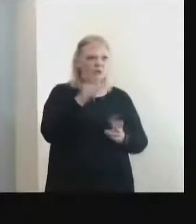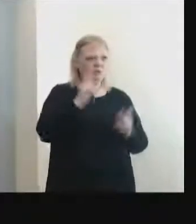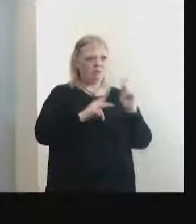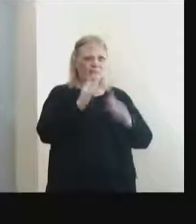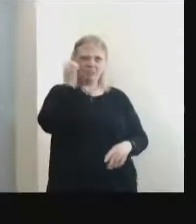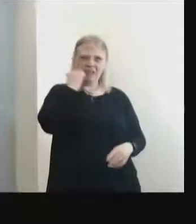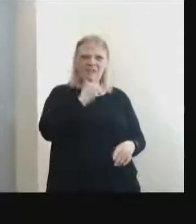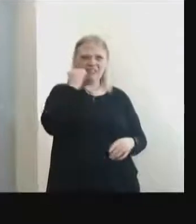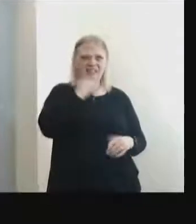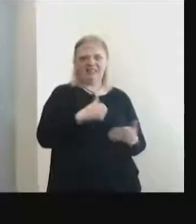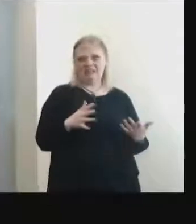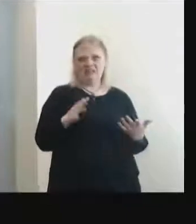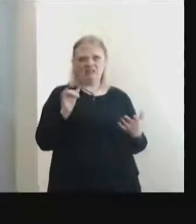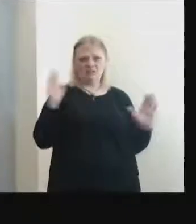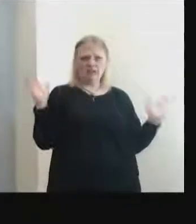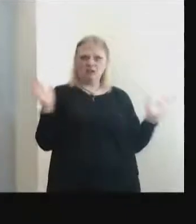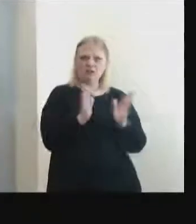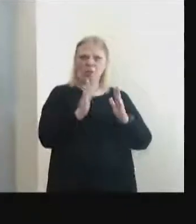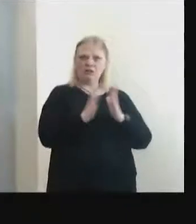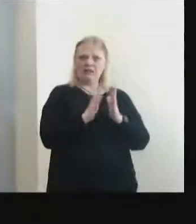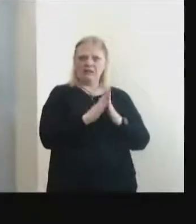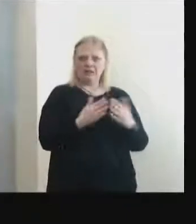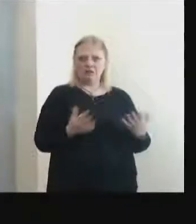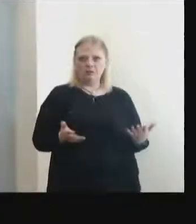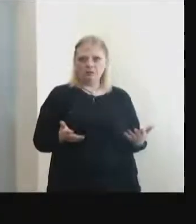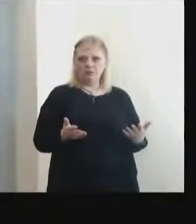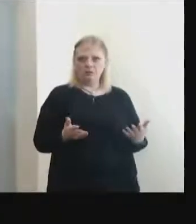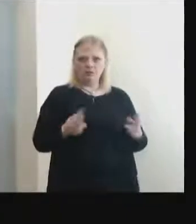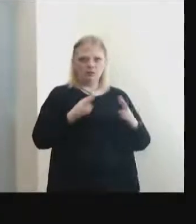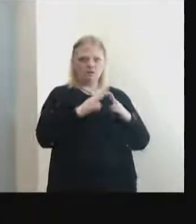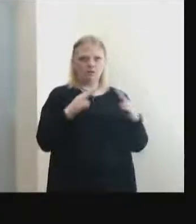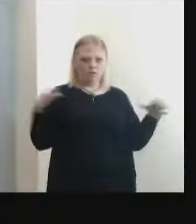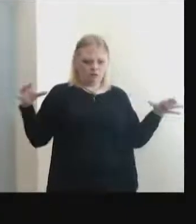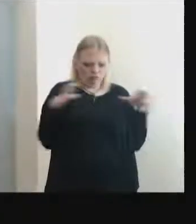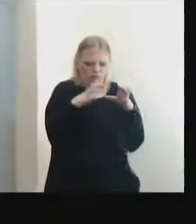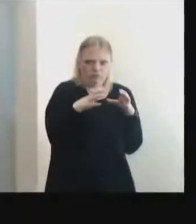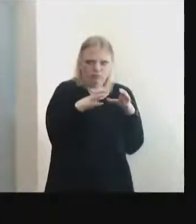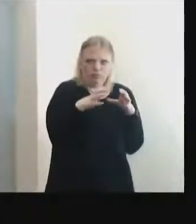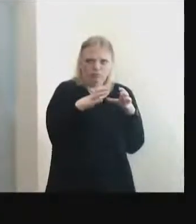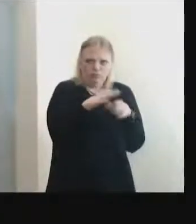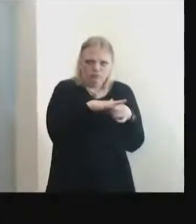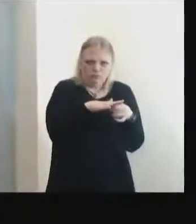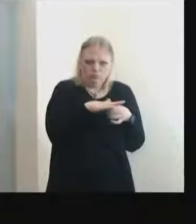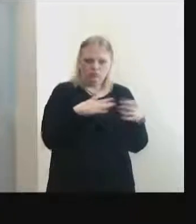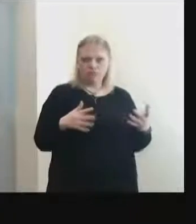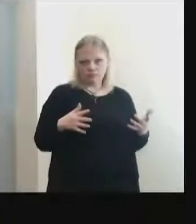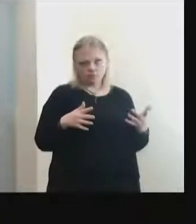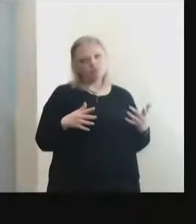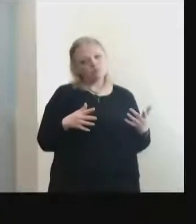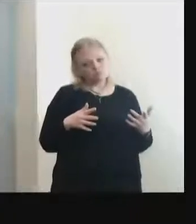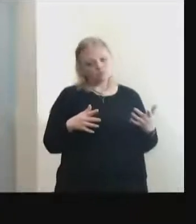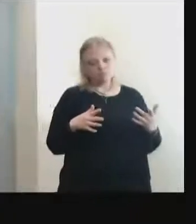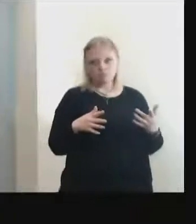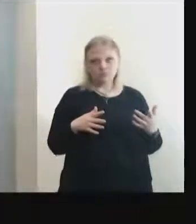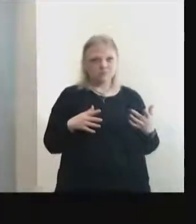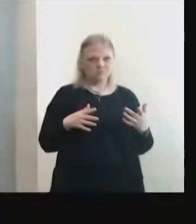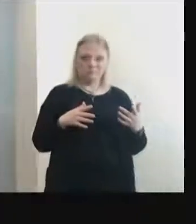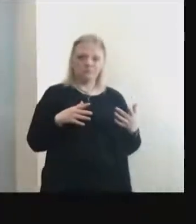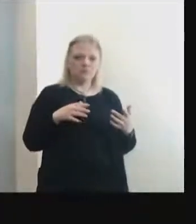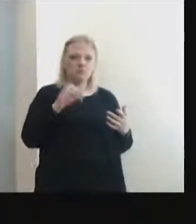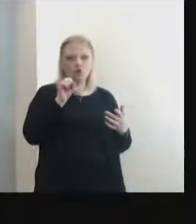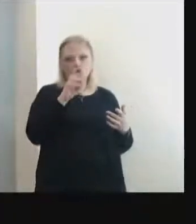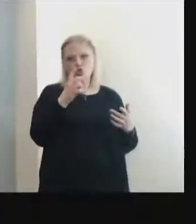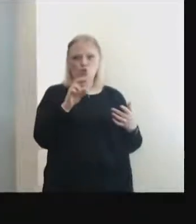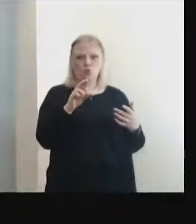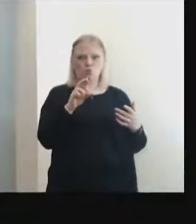like a small city and in a very compressed area. So we know that is a prime super spreader